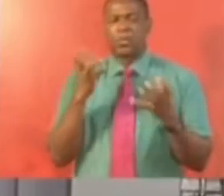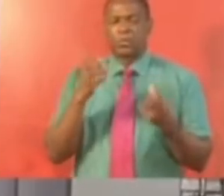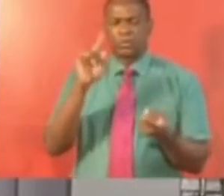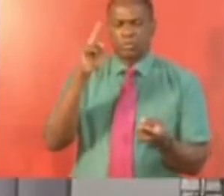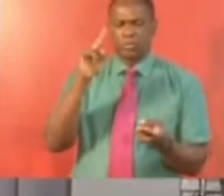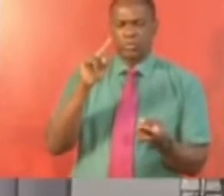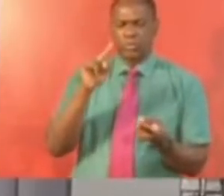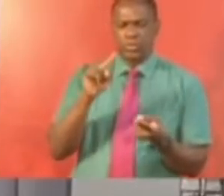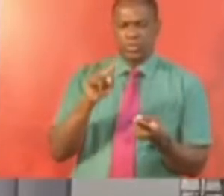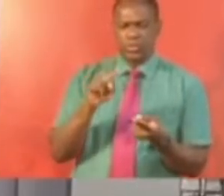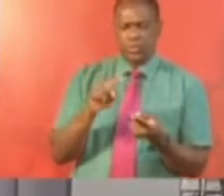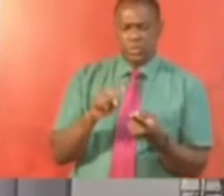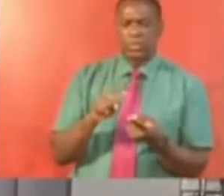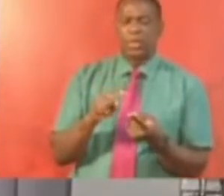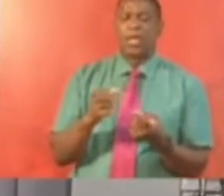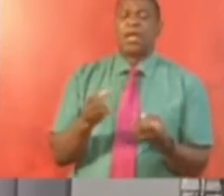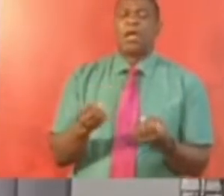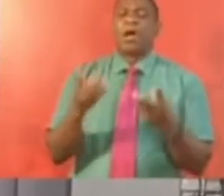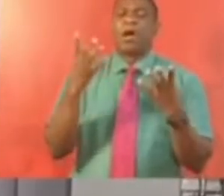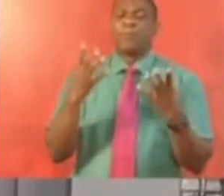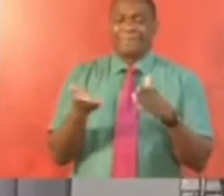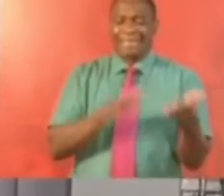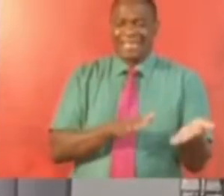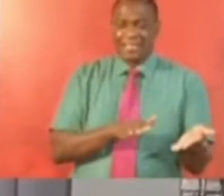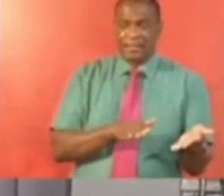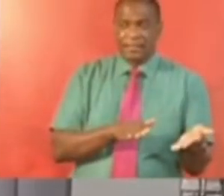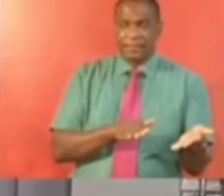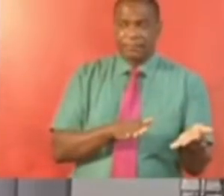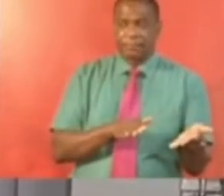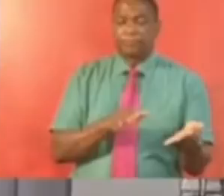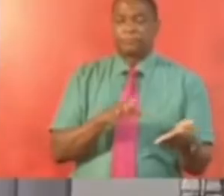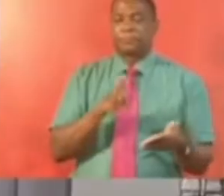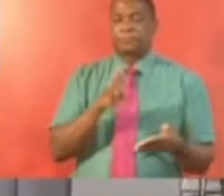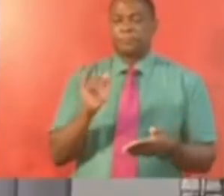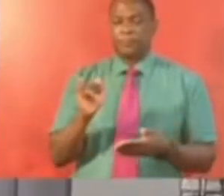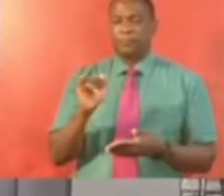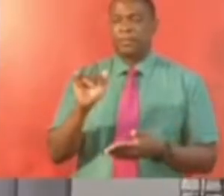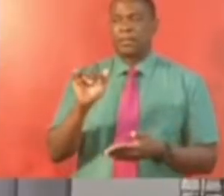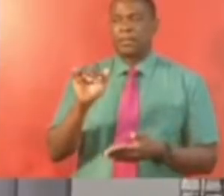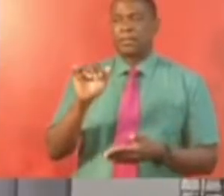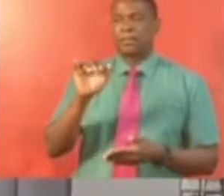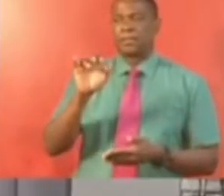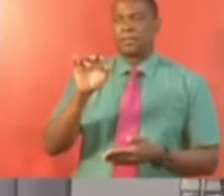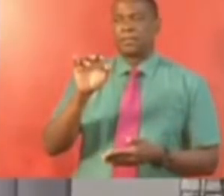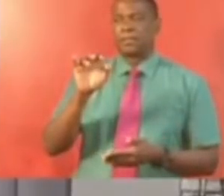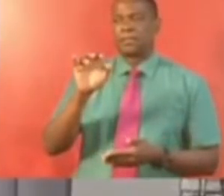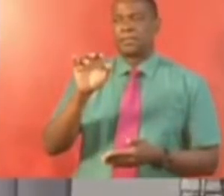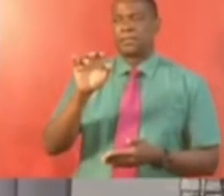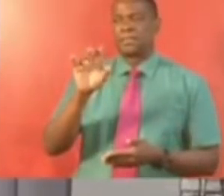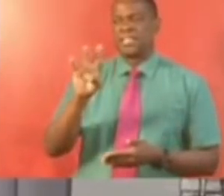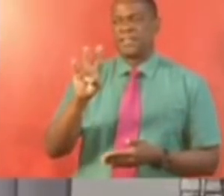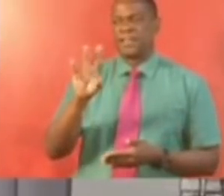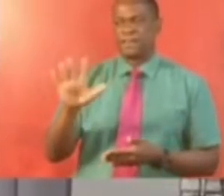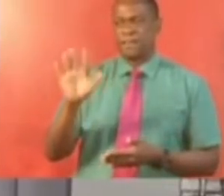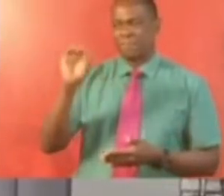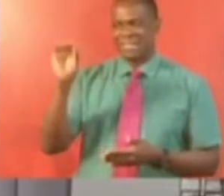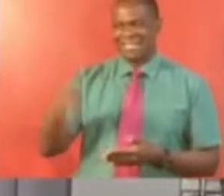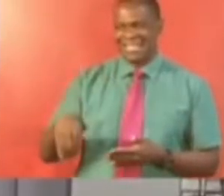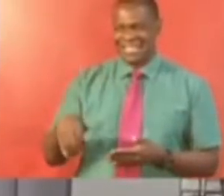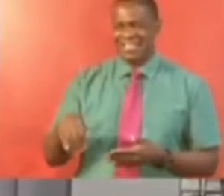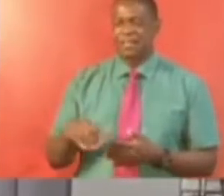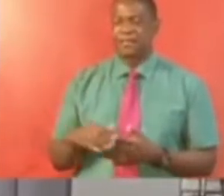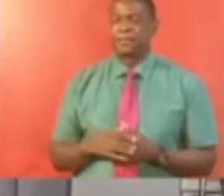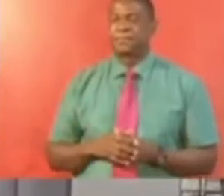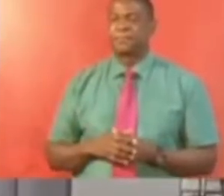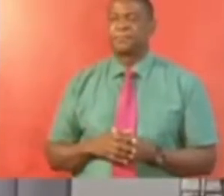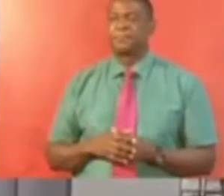to NCDs by 25% by 2025. That was the strategic objective, the